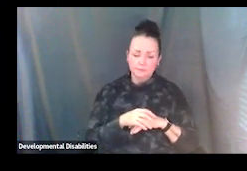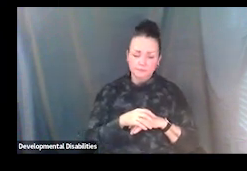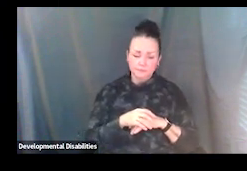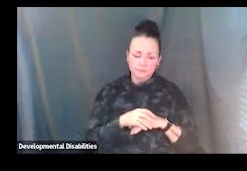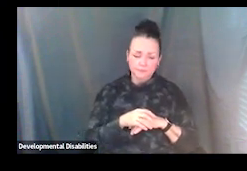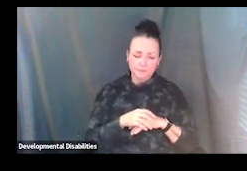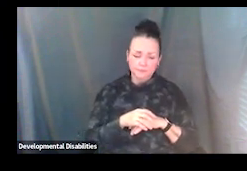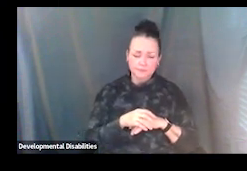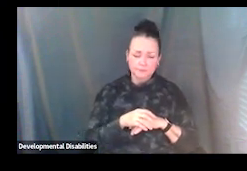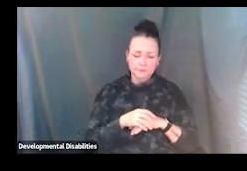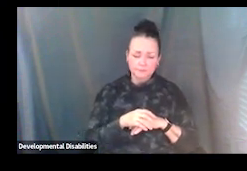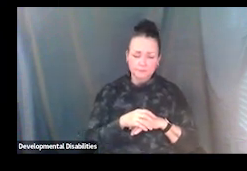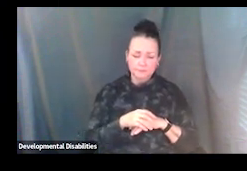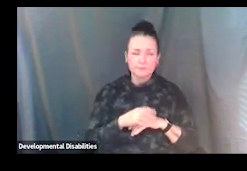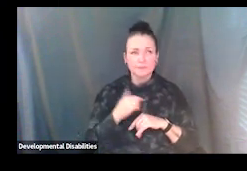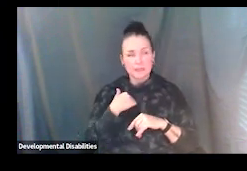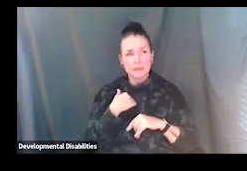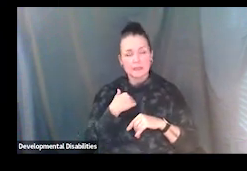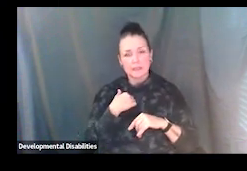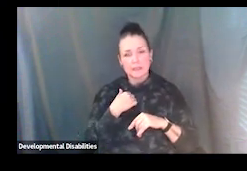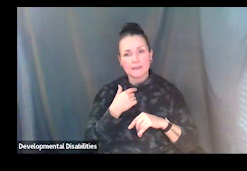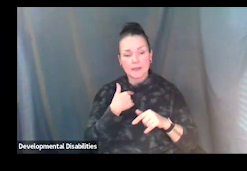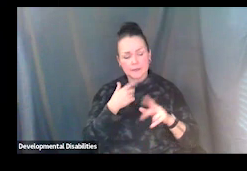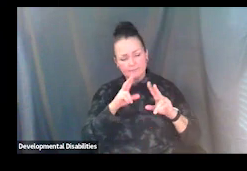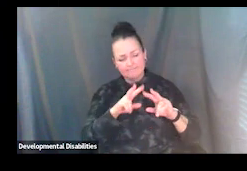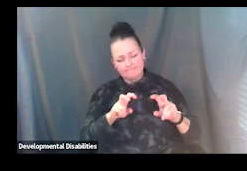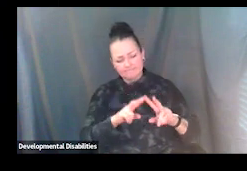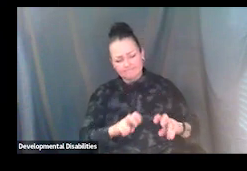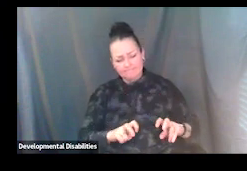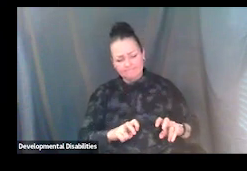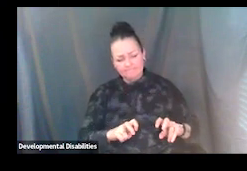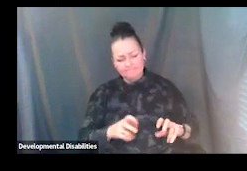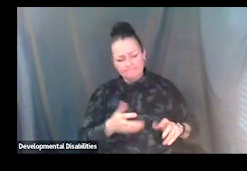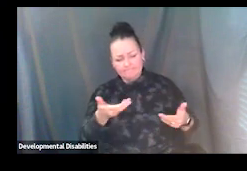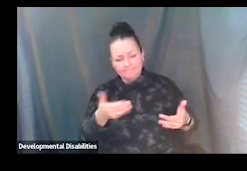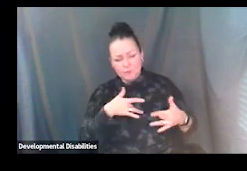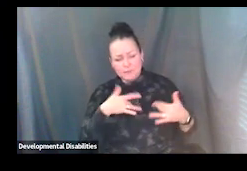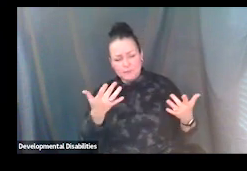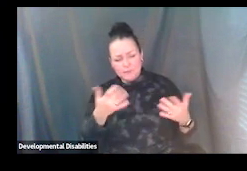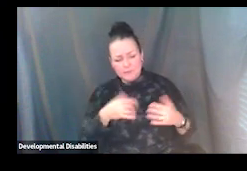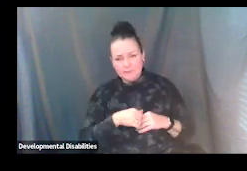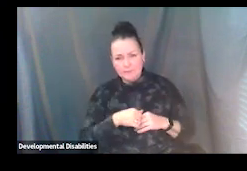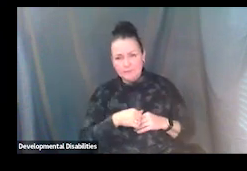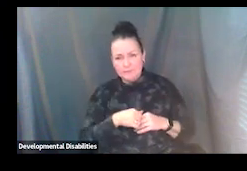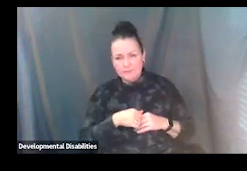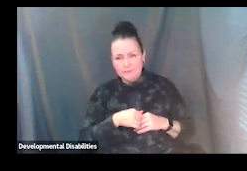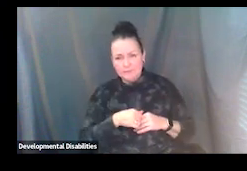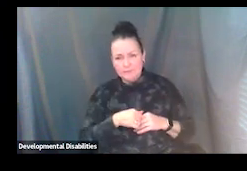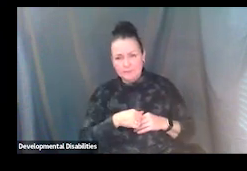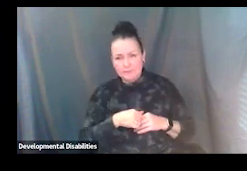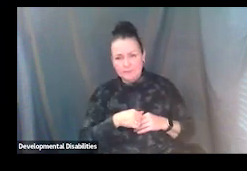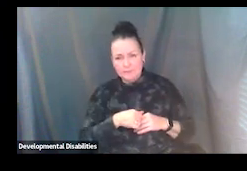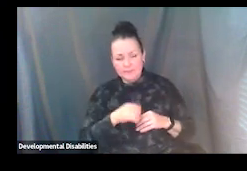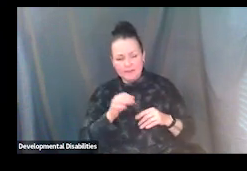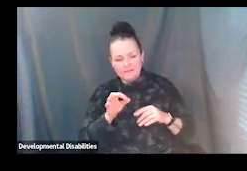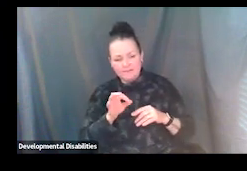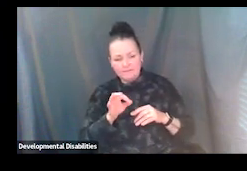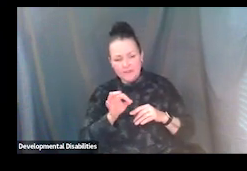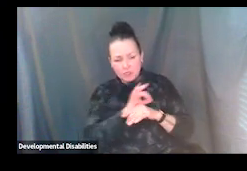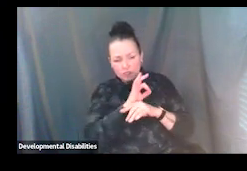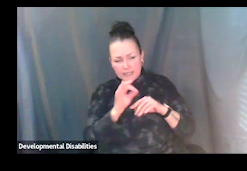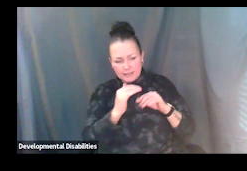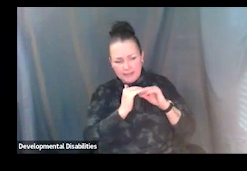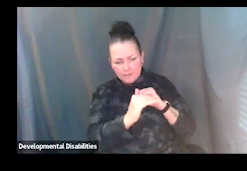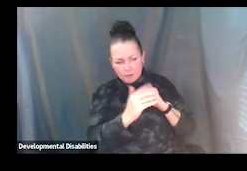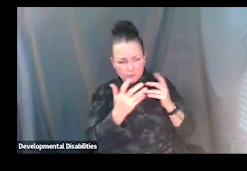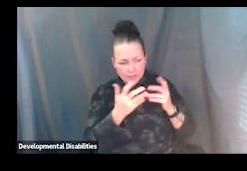I think I would have a look at the dysfunction, right? And sometimes I talk to families about the side effects of being untreated. So,